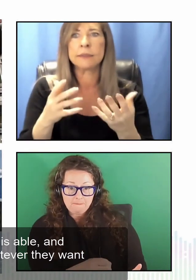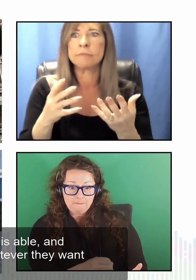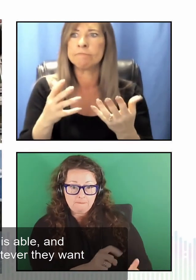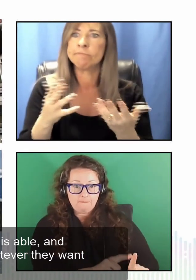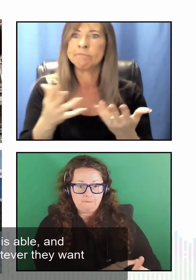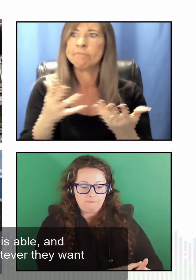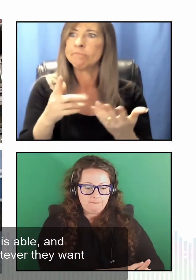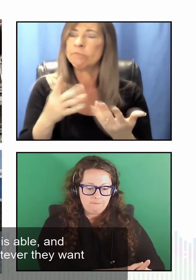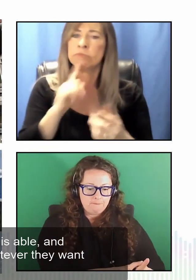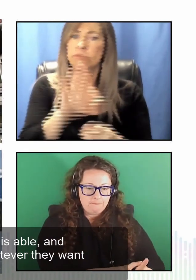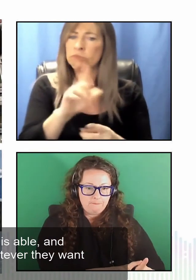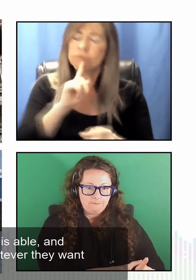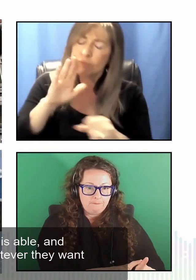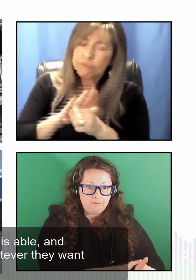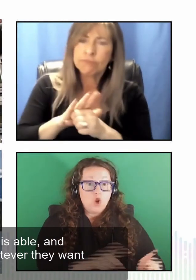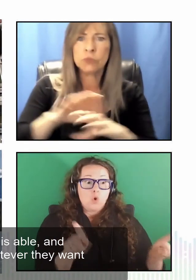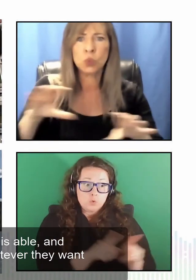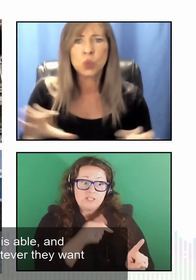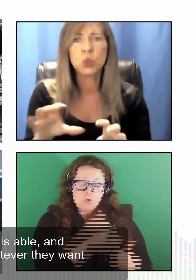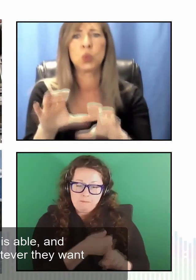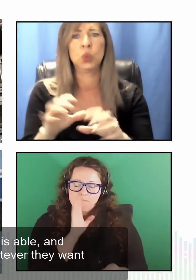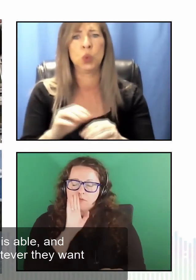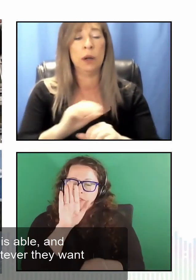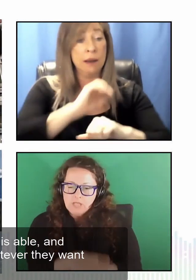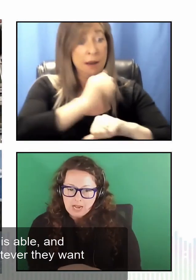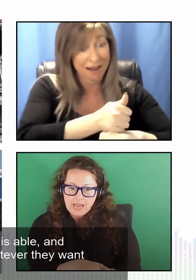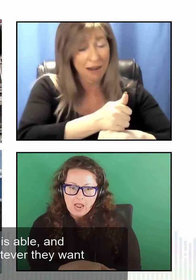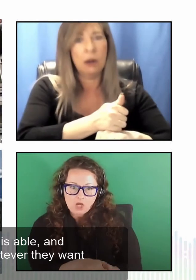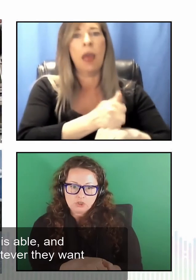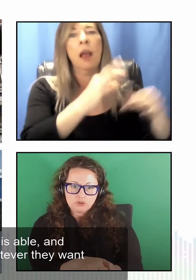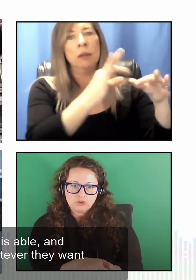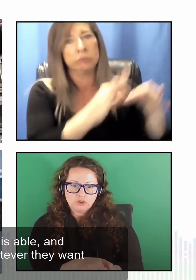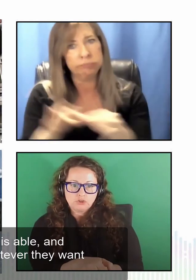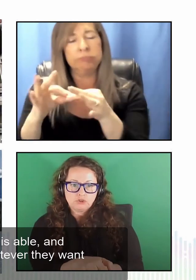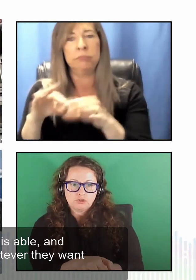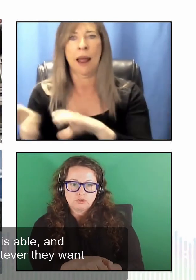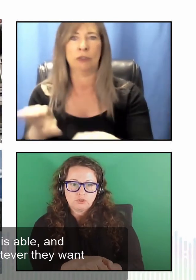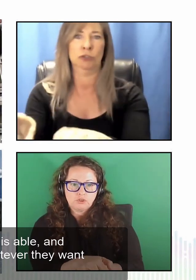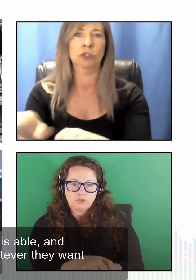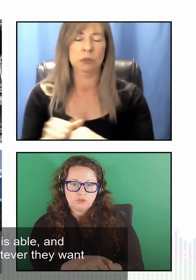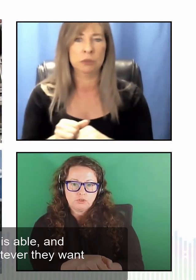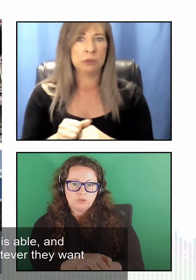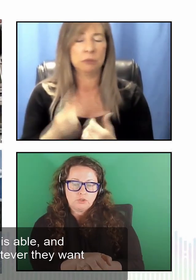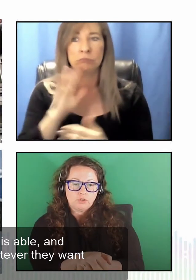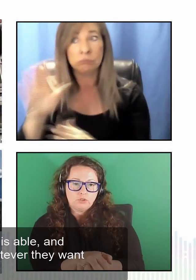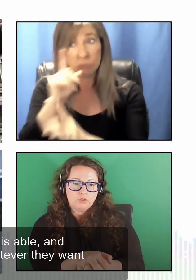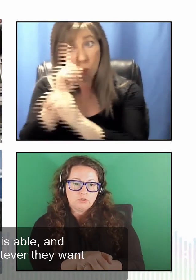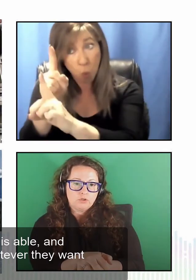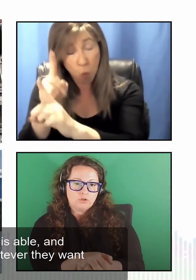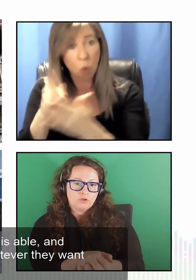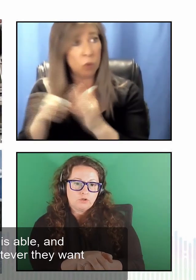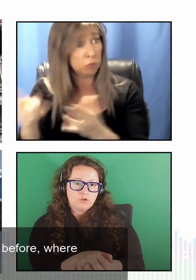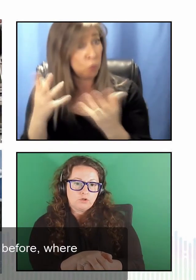that is committed to doing and making whatever they want to out of that Indigenous